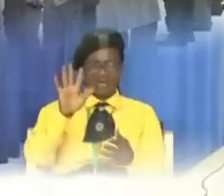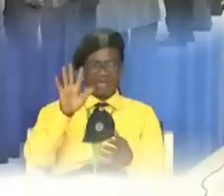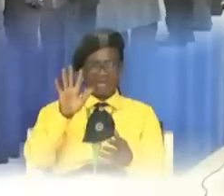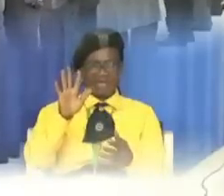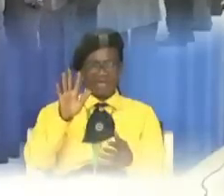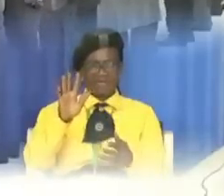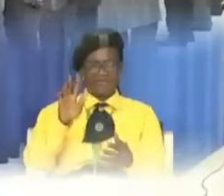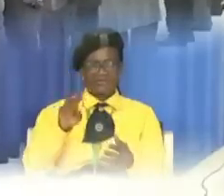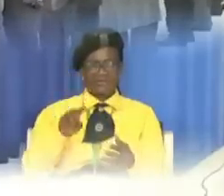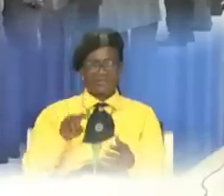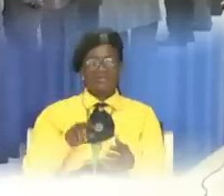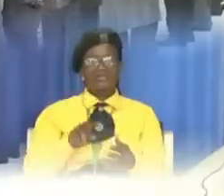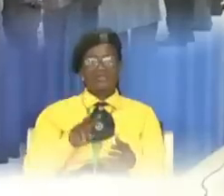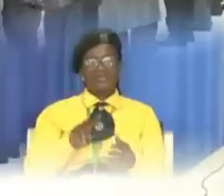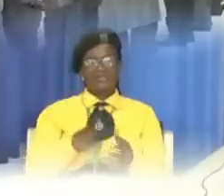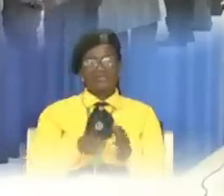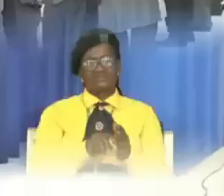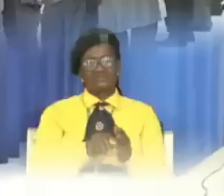coming.